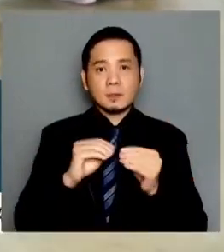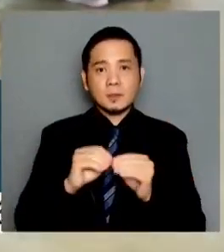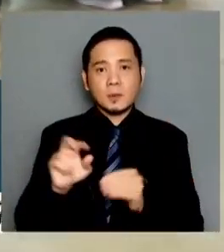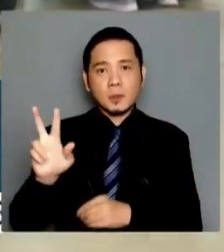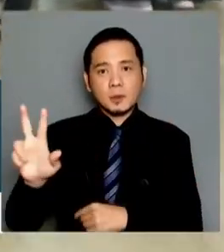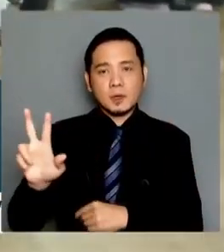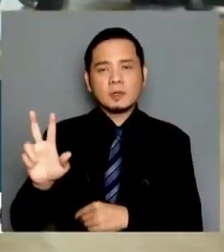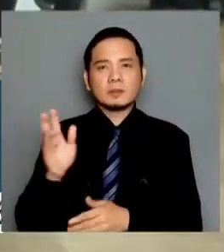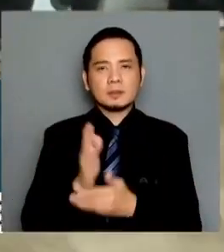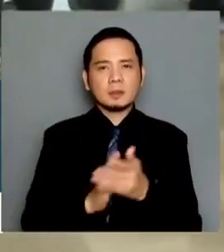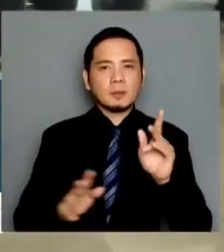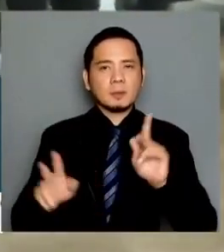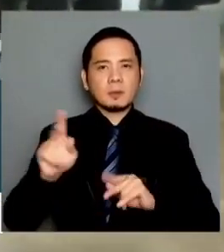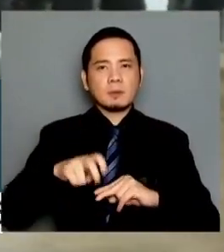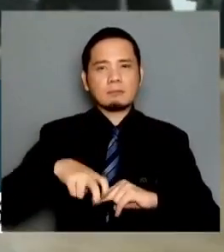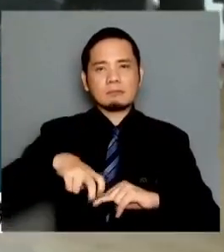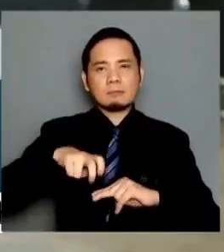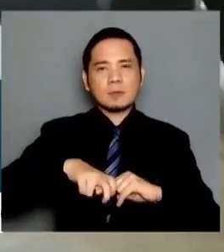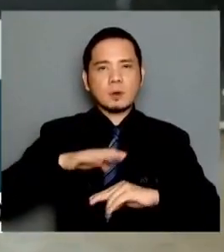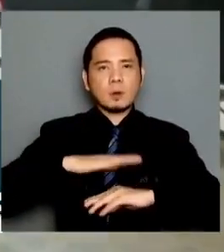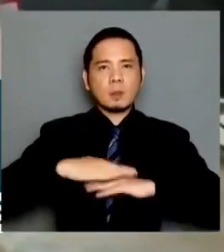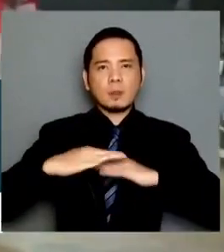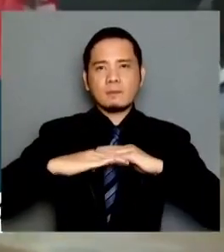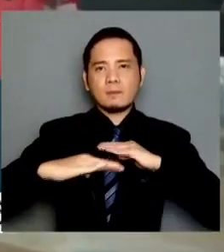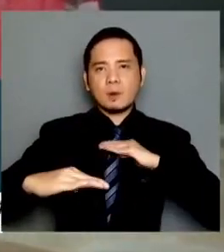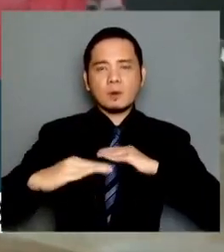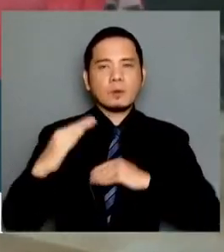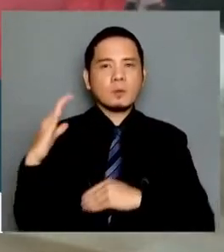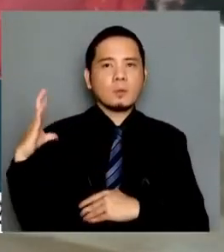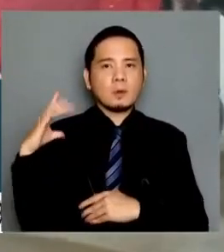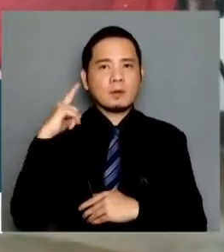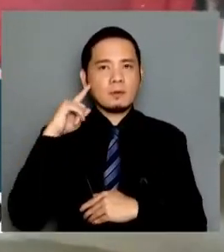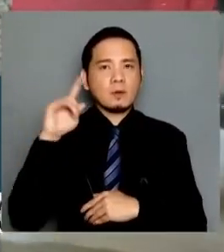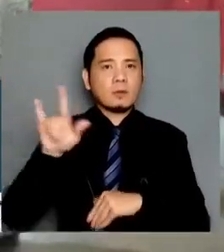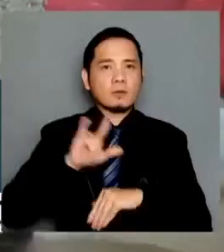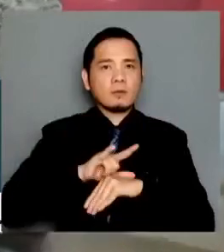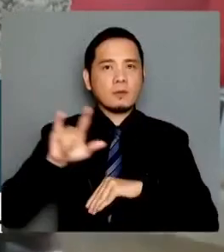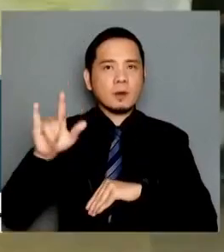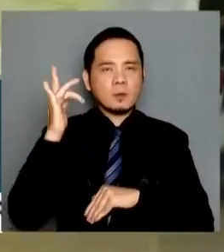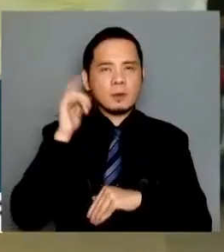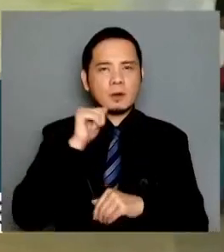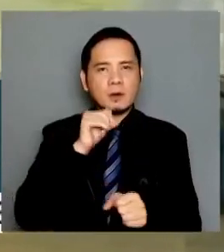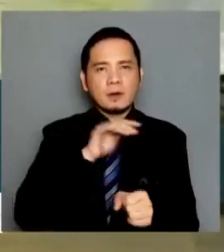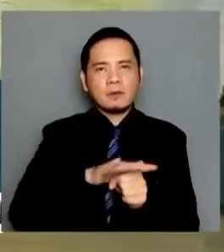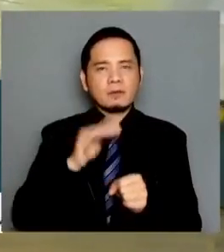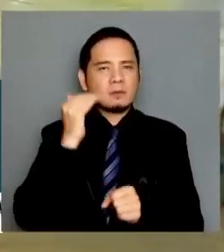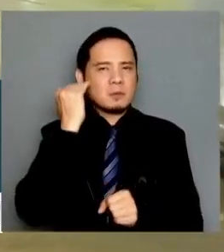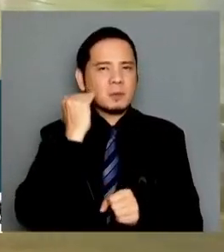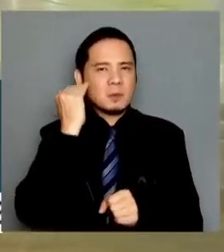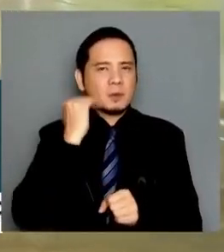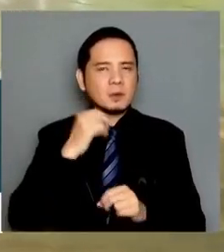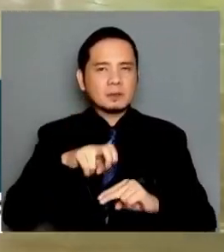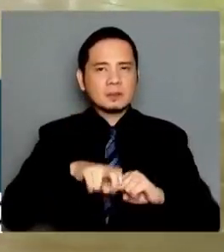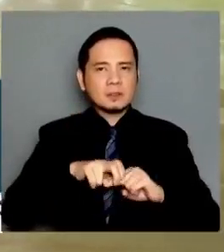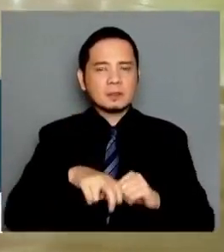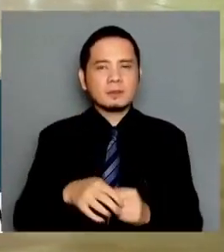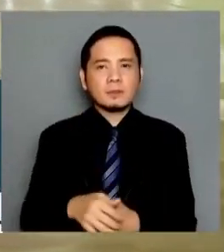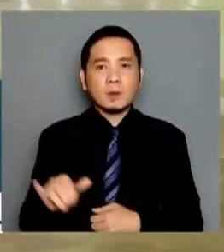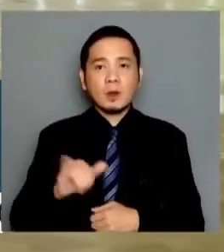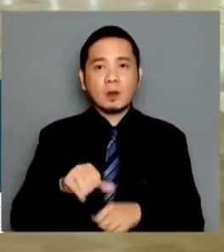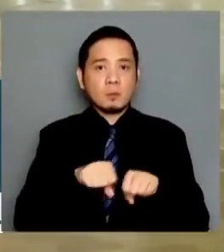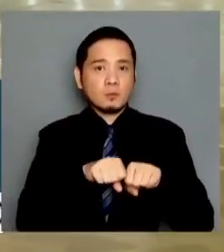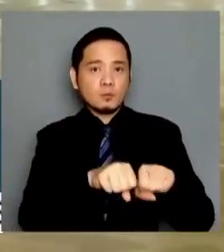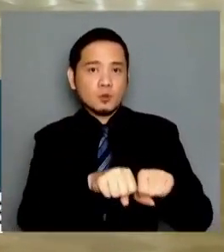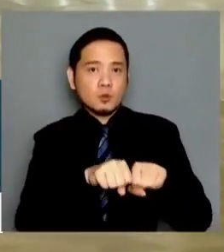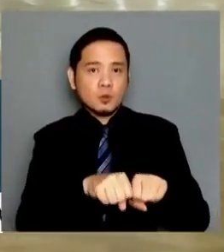on the floor yesterday while waiting for their flight due to insufficient seats. Inadequate number of push carts also became a problem